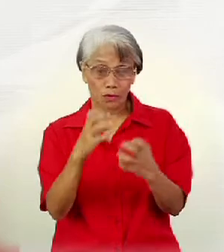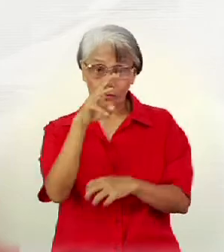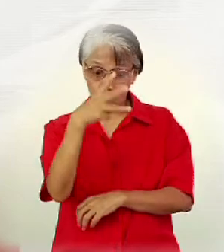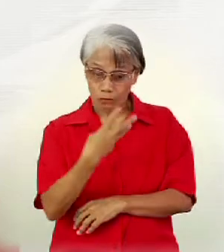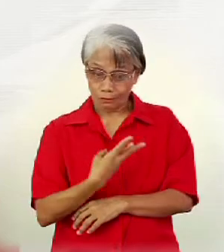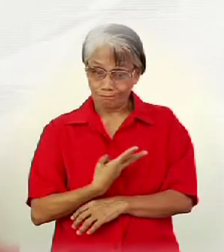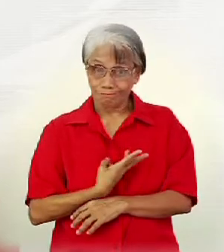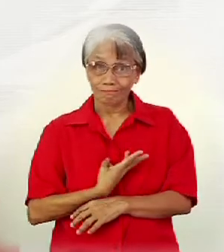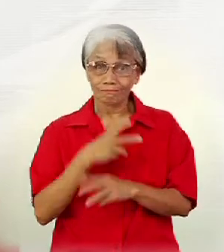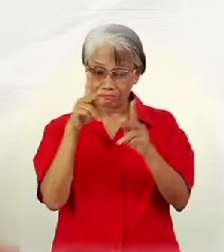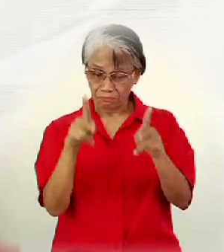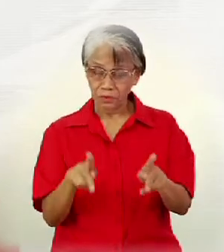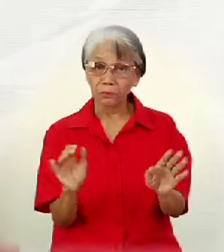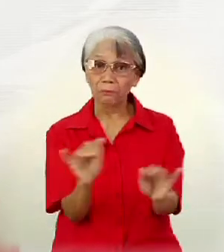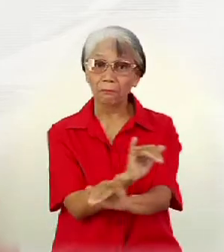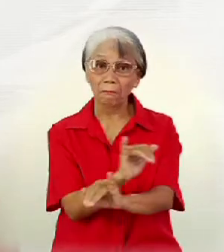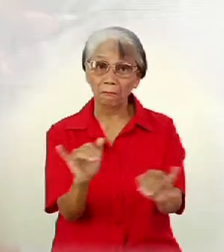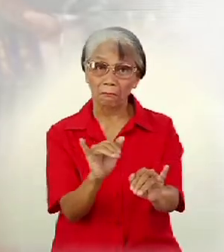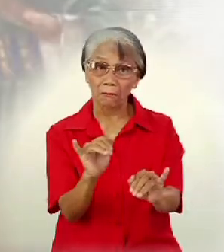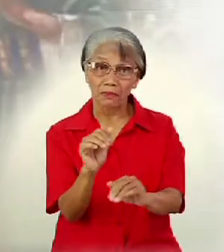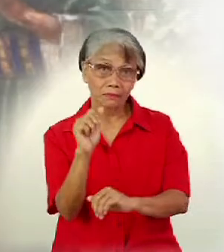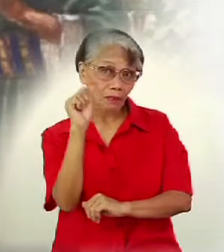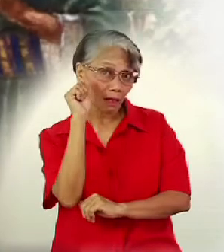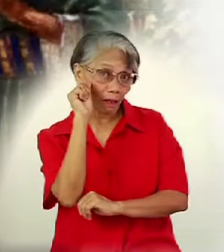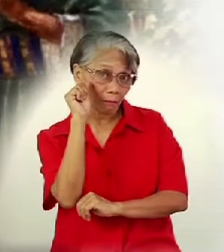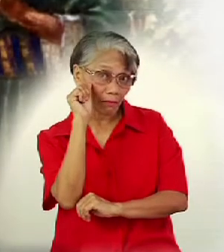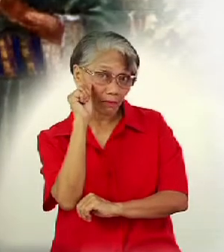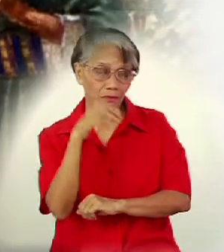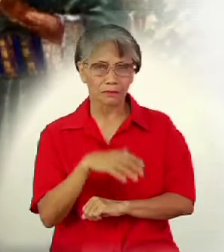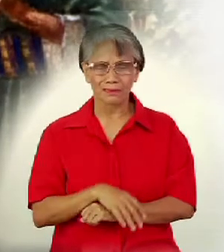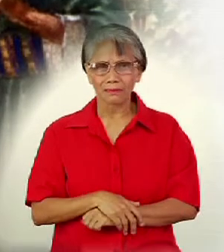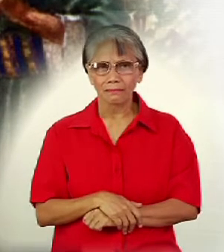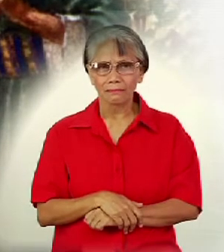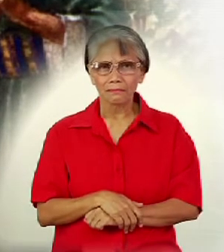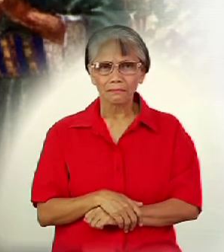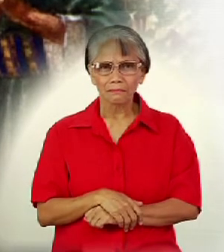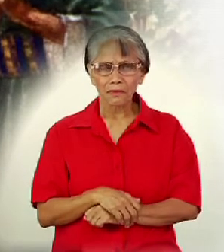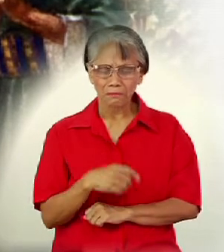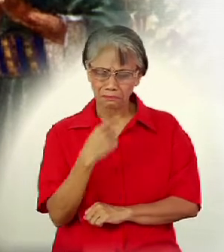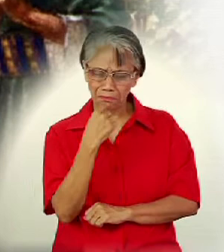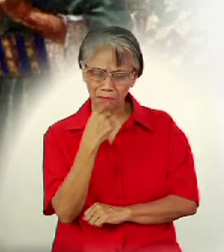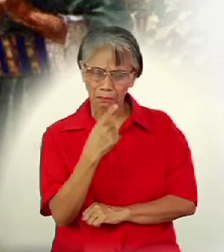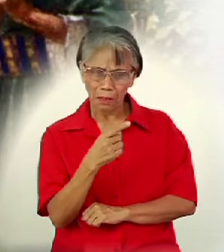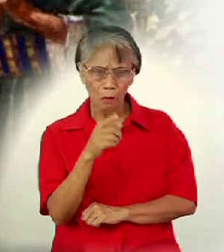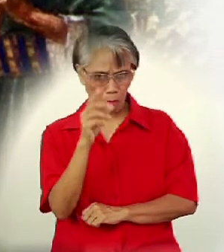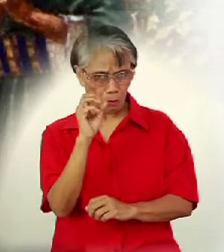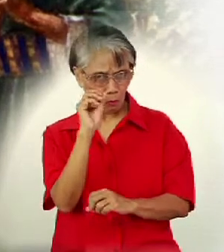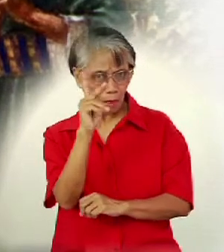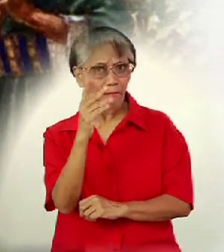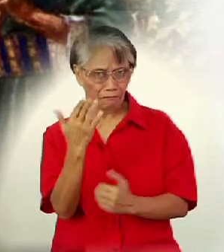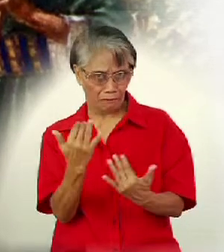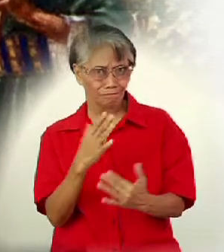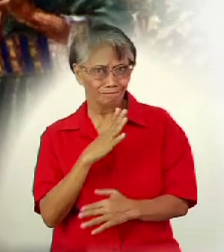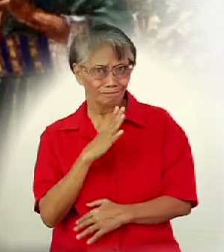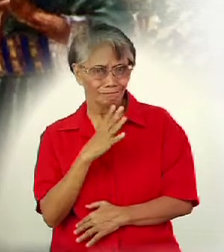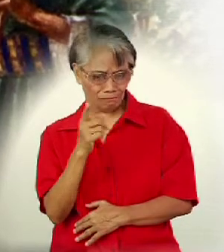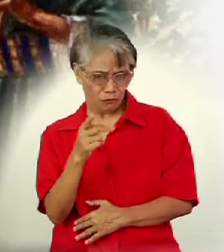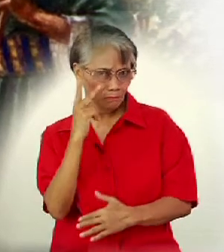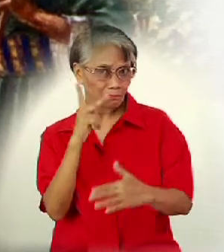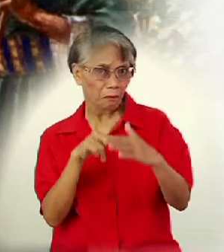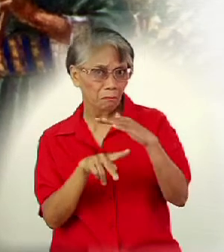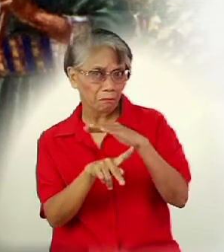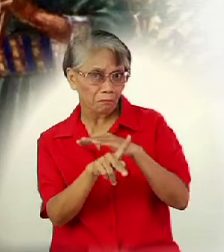a person like Amos. Now, Amaziah said, "Okay, you are a prophet,